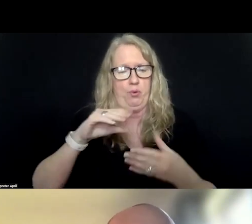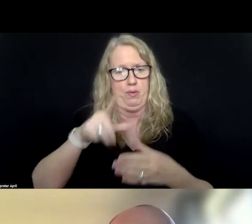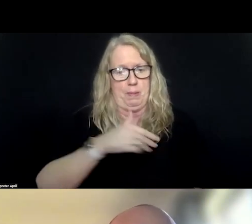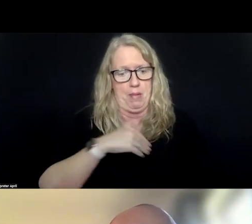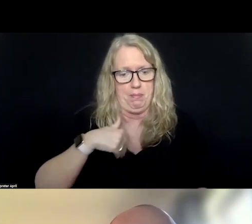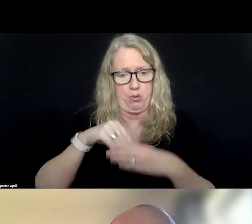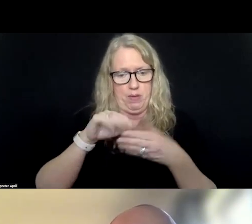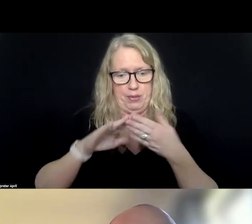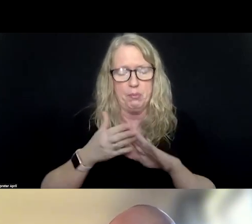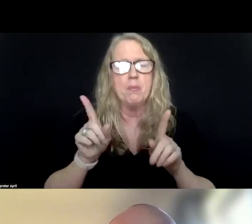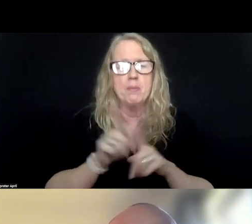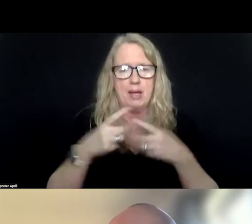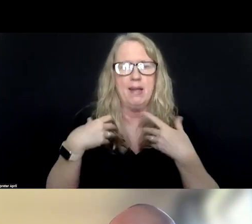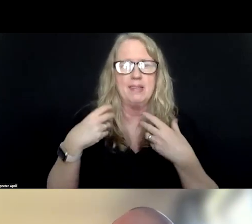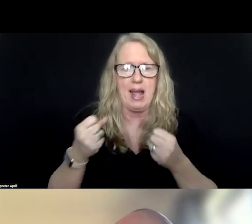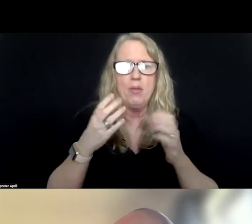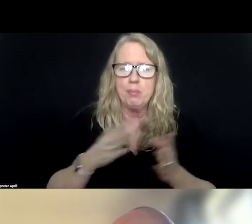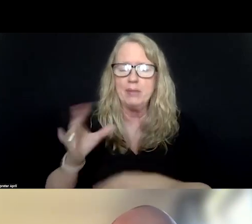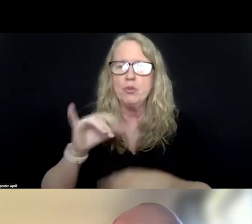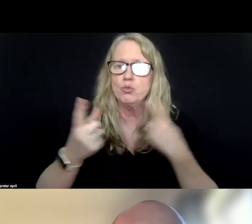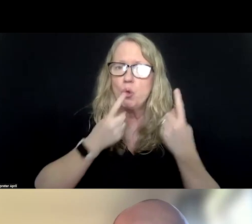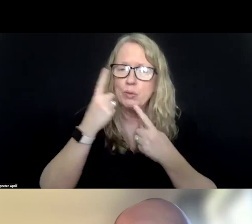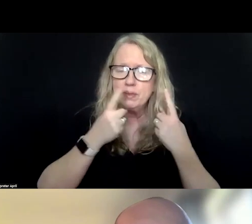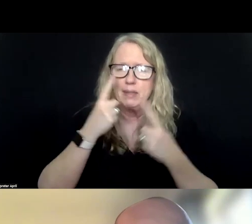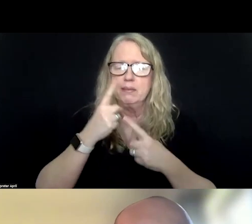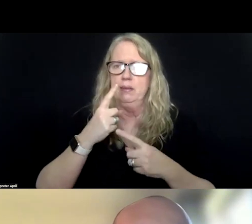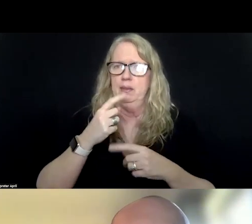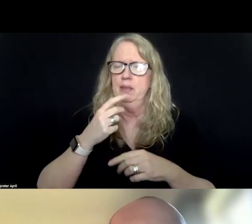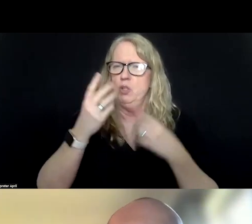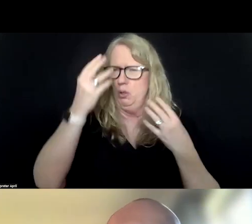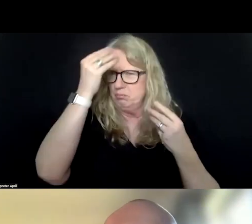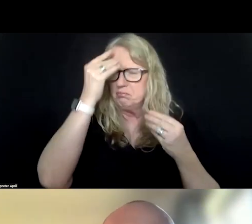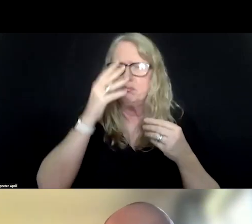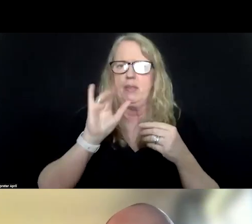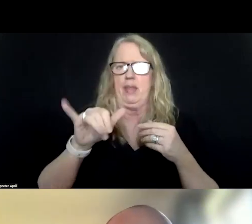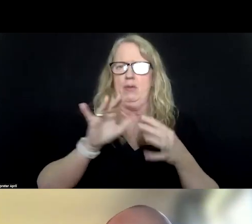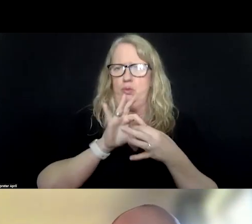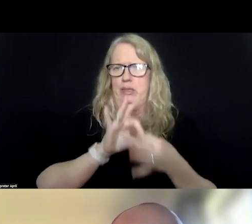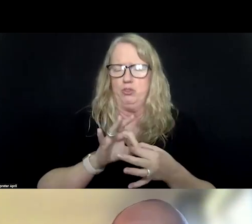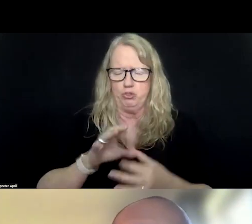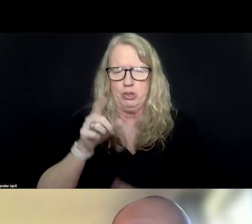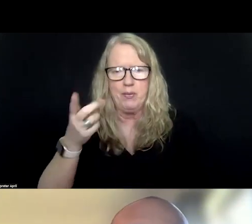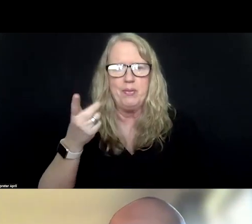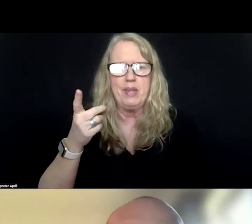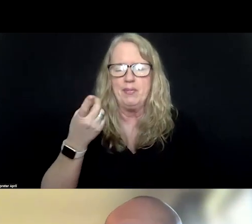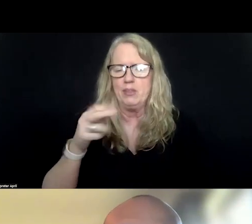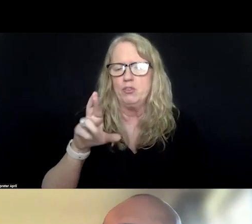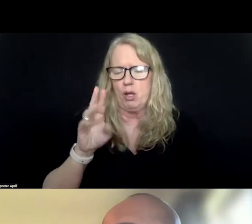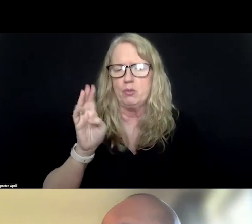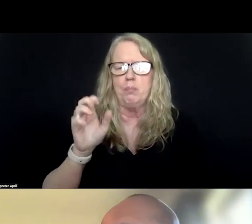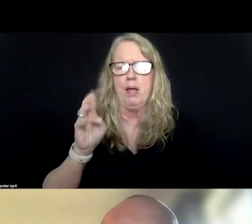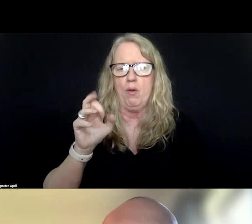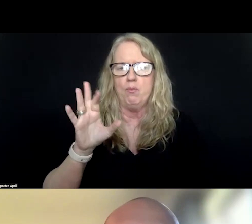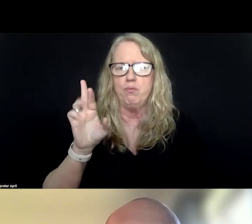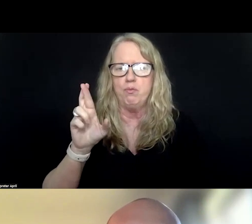to us as a health plan, right? Reflecting on that, and again, reflecting on the relationship that Margie or Dr. Balfour, Margie, Jason, and